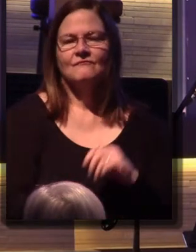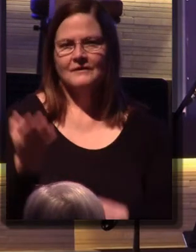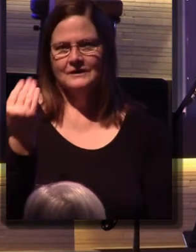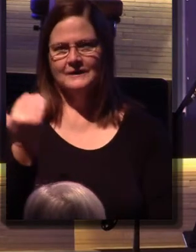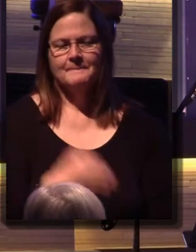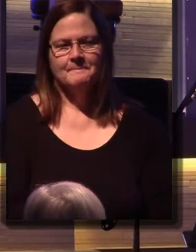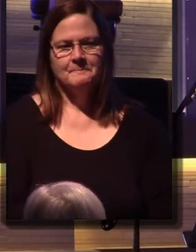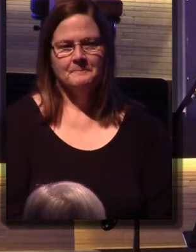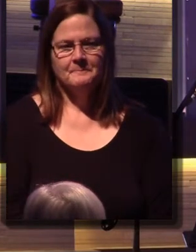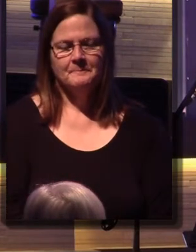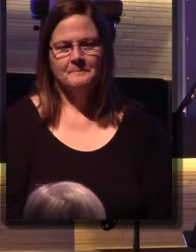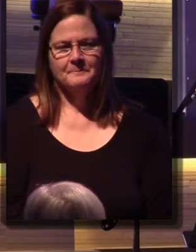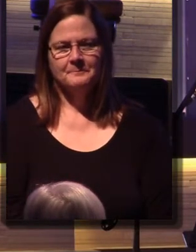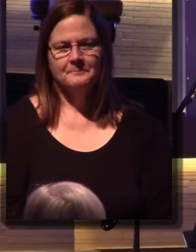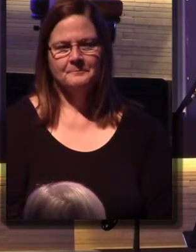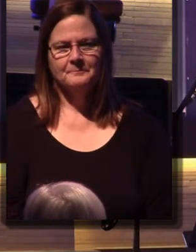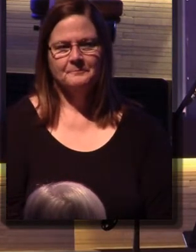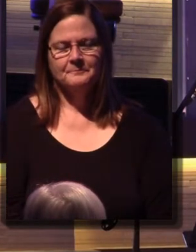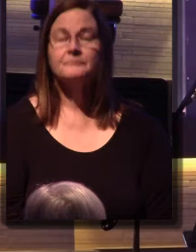15. And it says this.